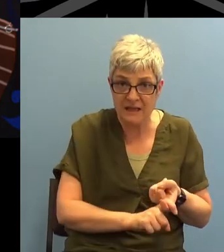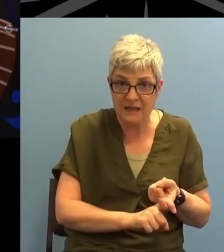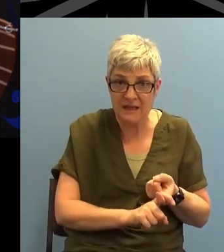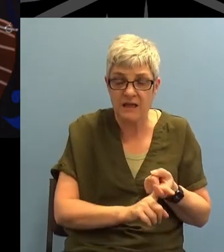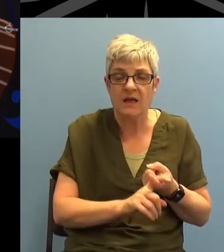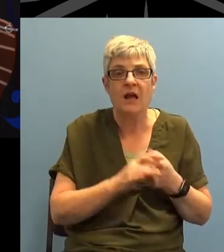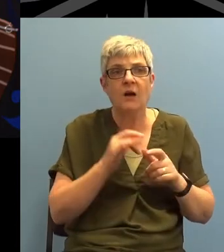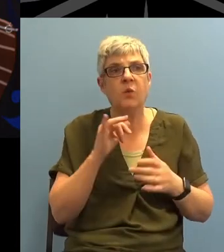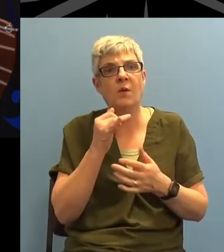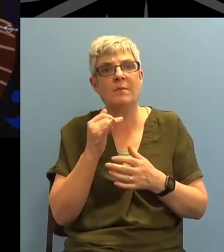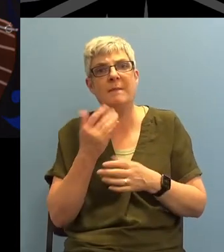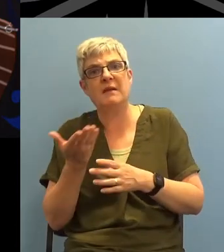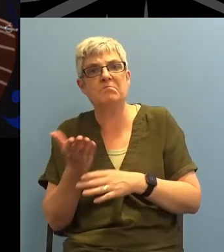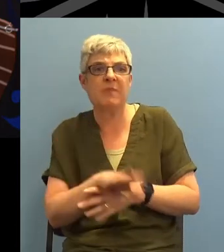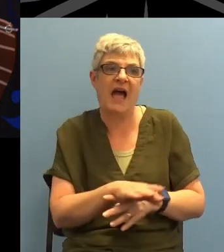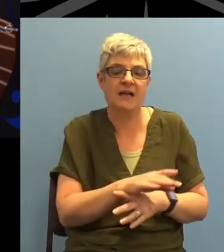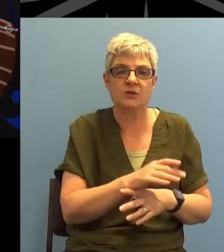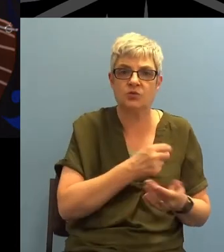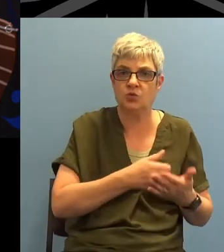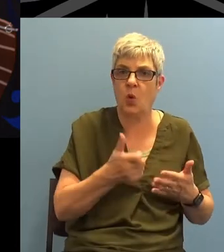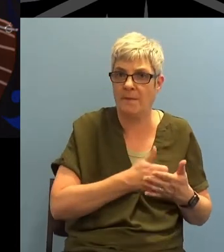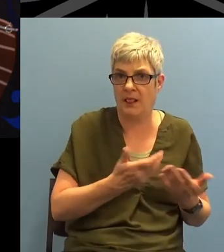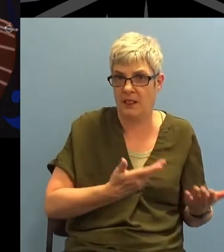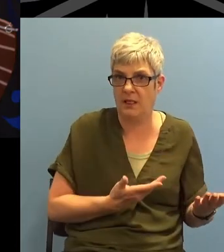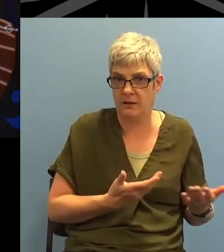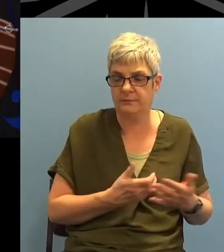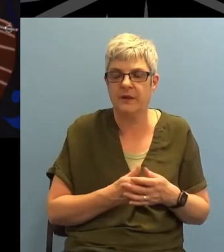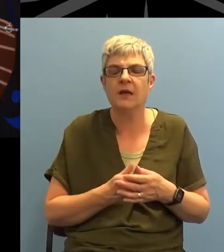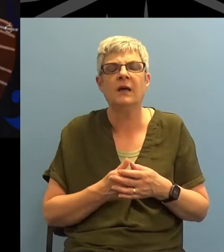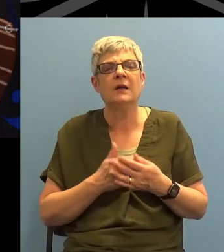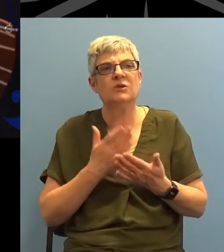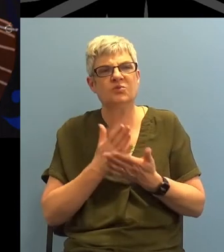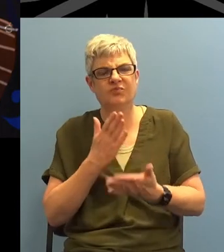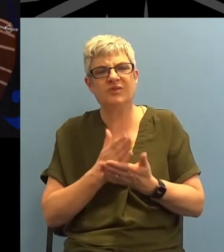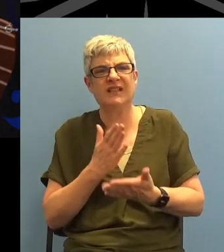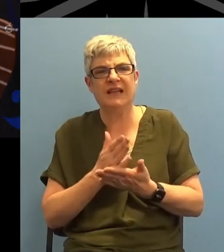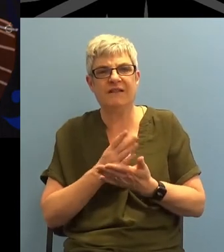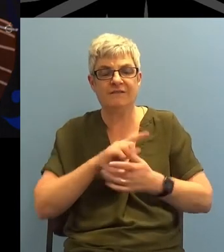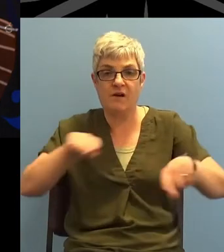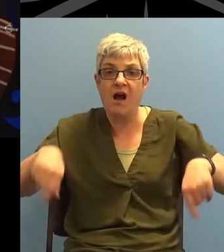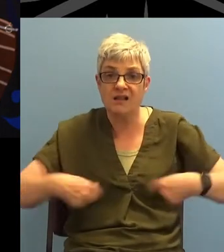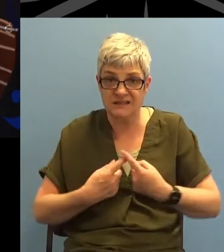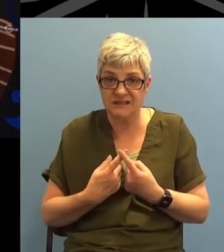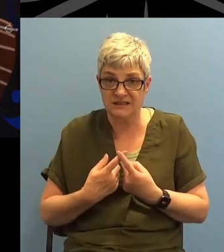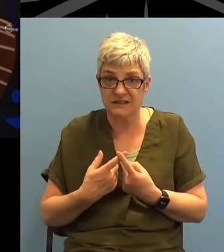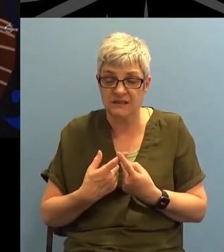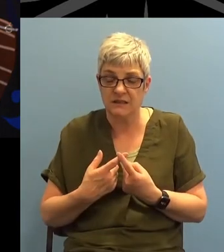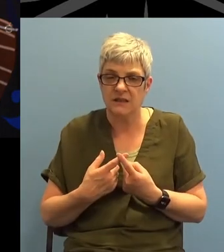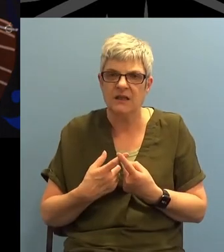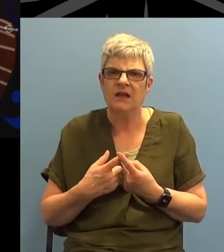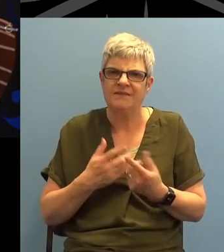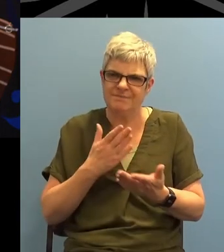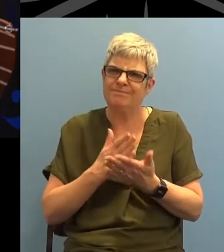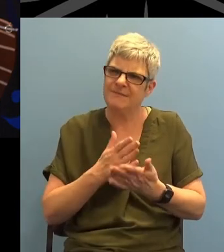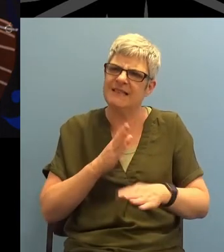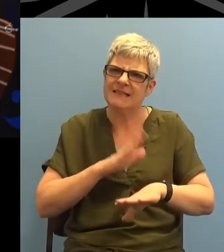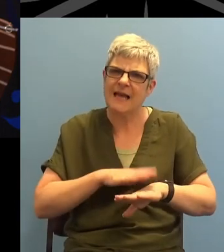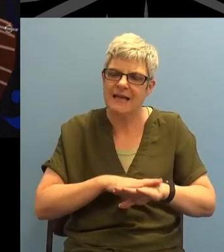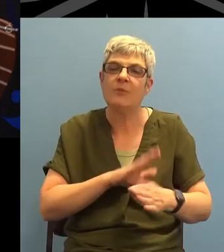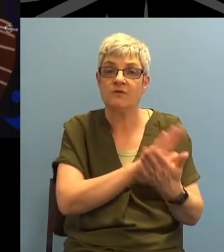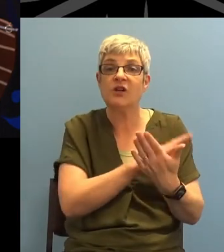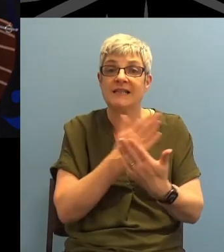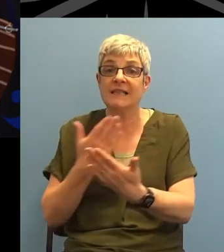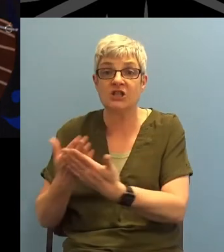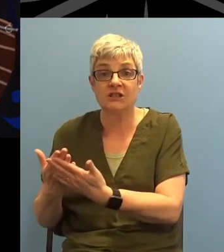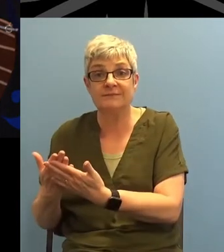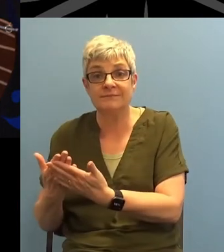what might simply revert to previous practice. In other words, for us, this is a time of transition.